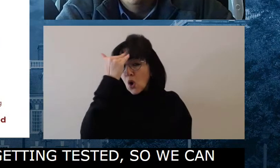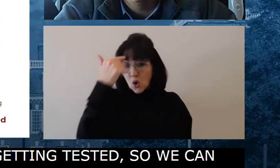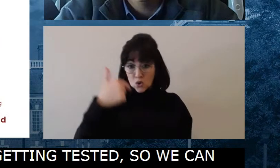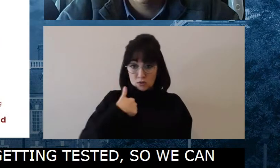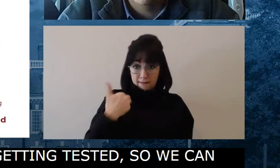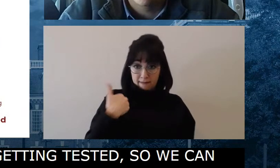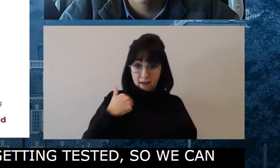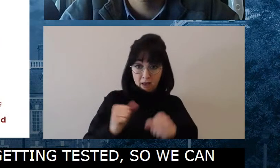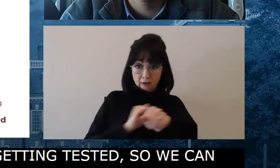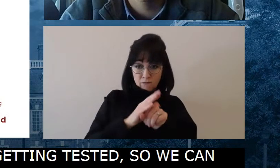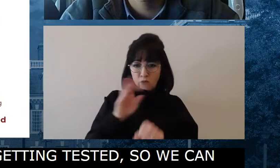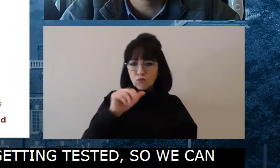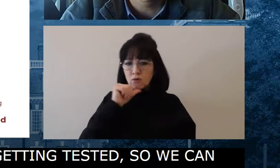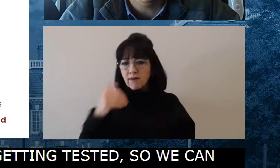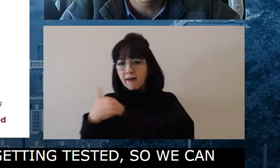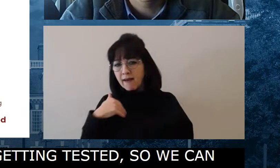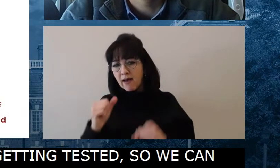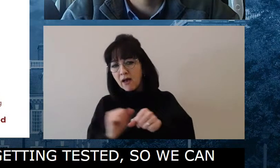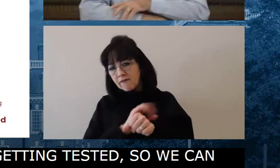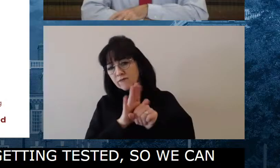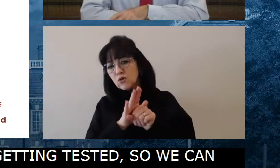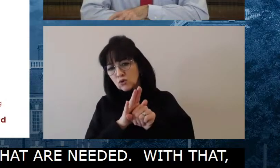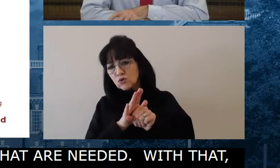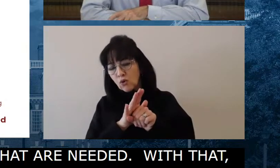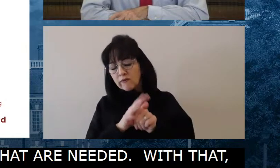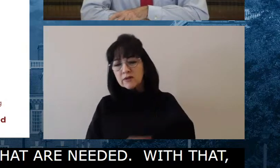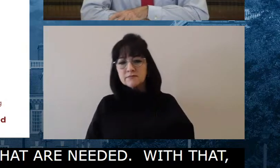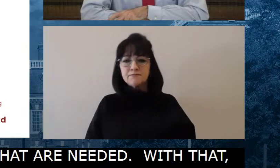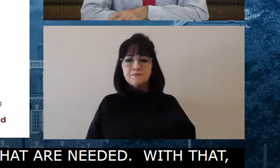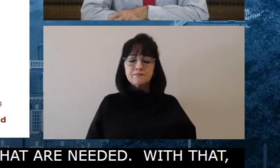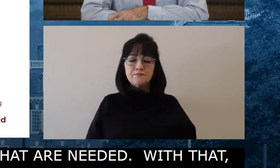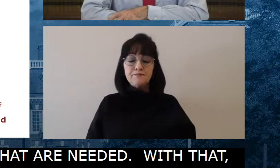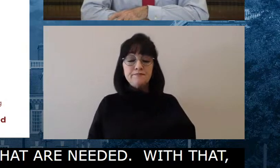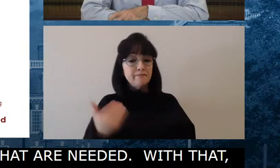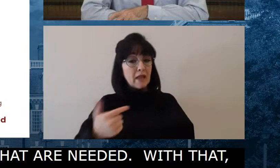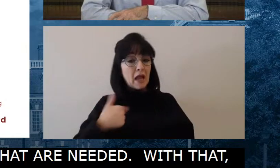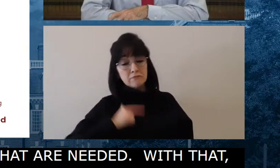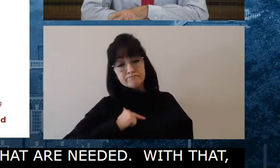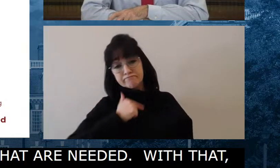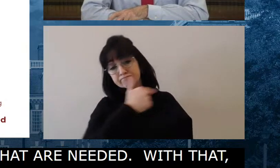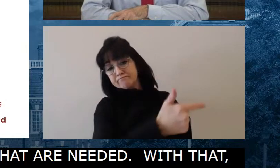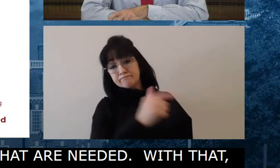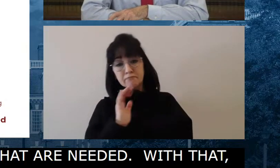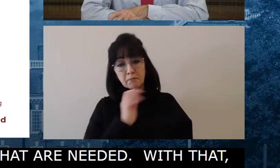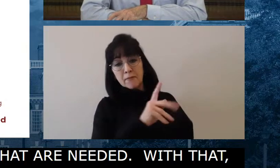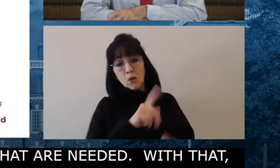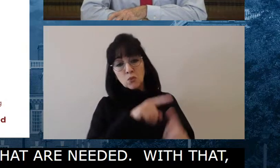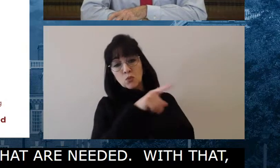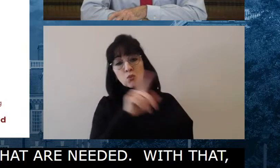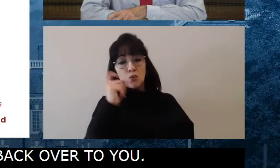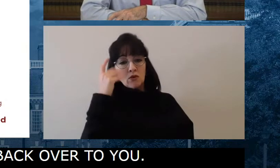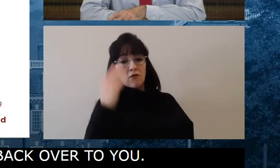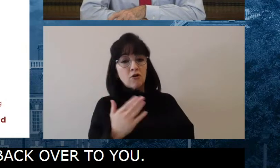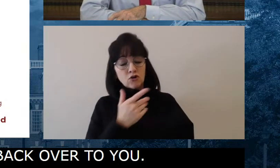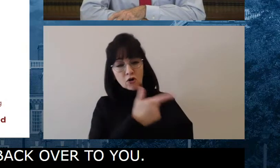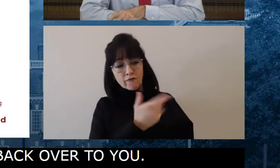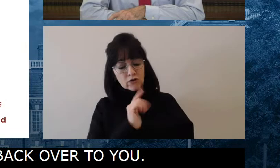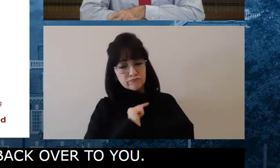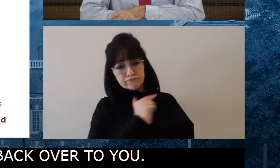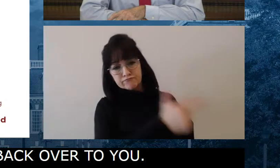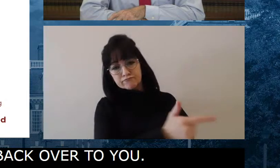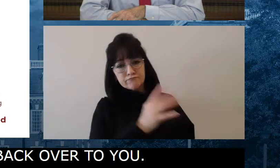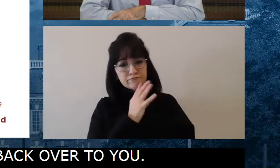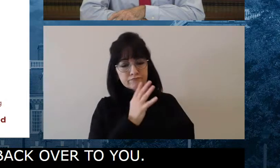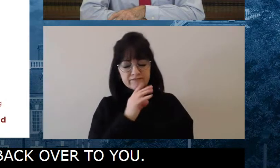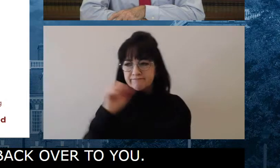you. Yeah, just a real godsend, the vaccination event there at Dover Downs. We appreciate the Speedway,